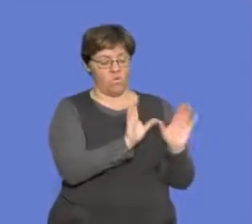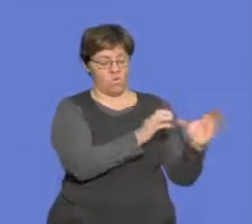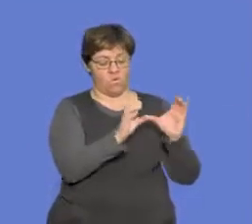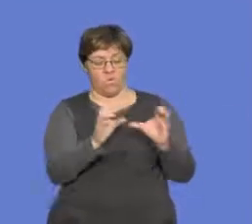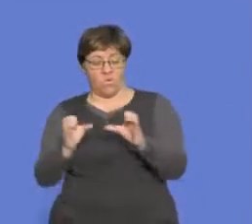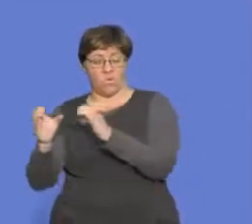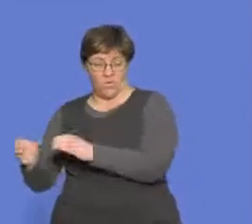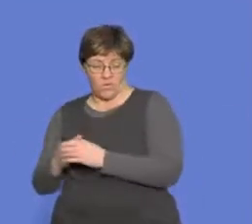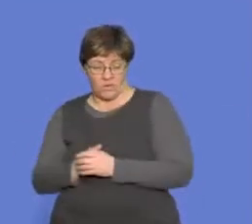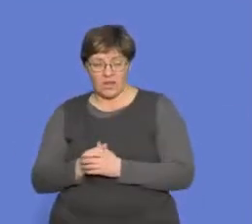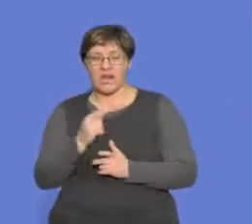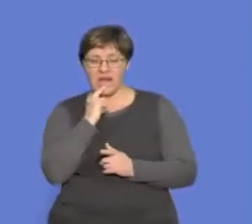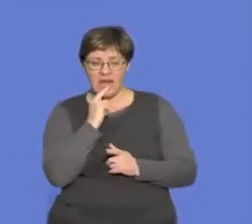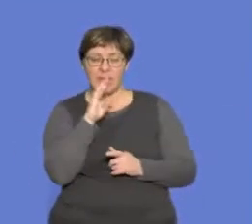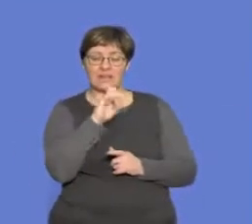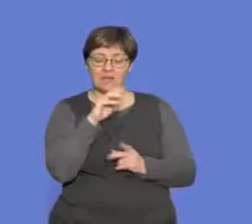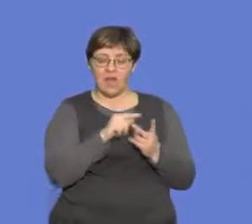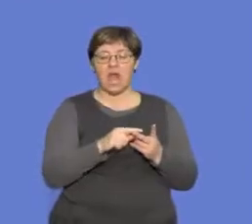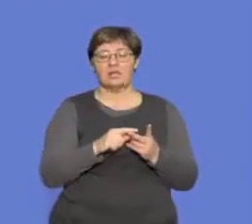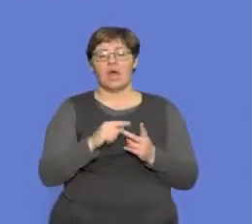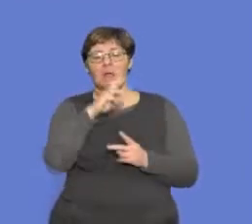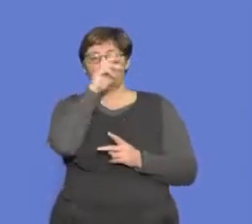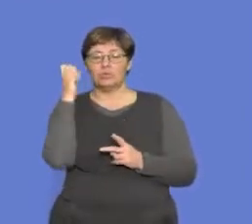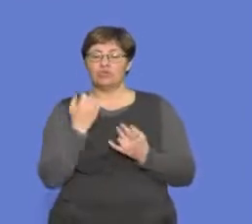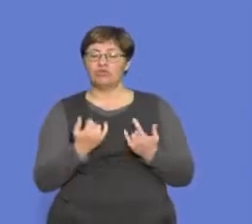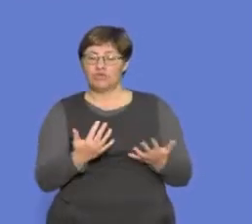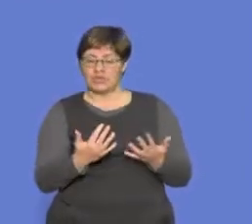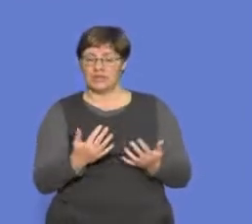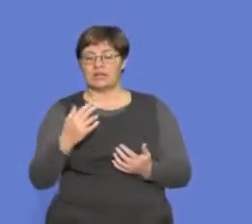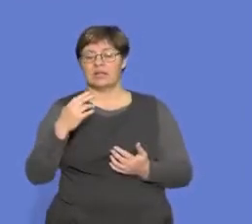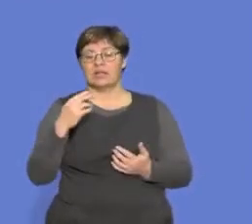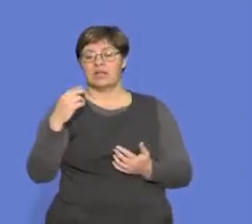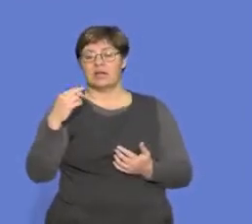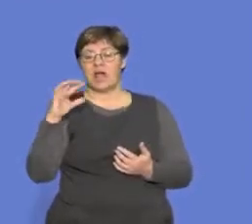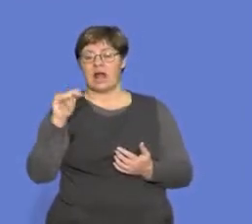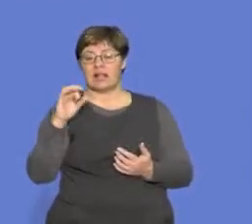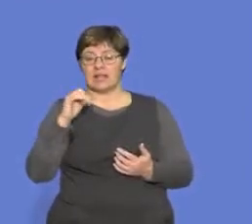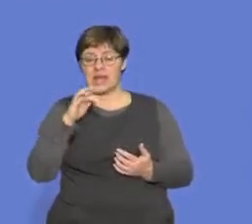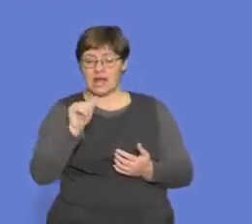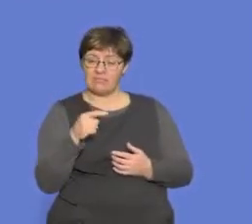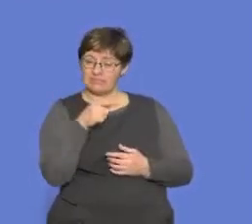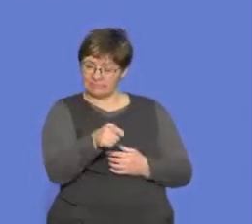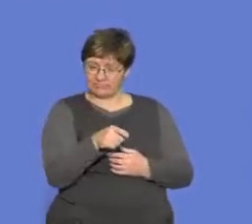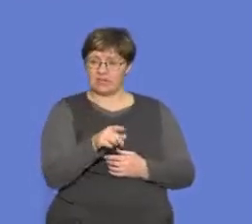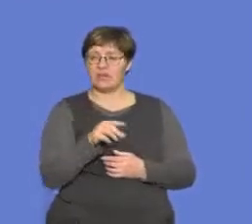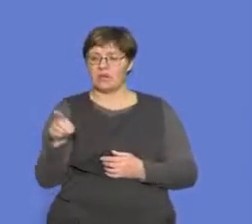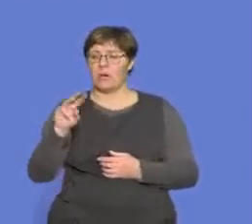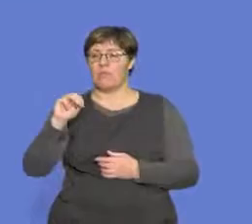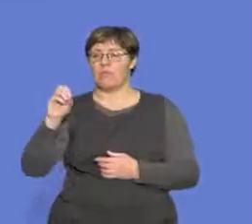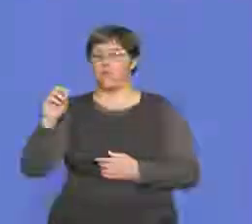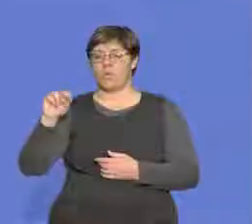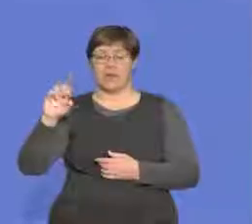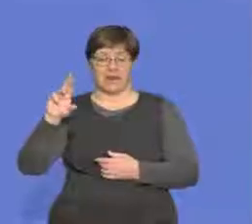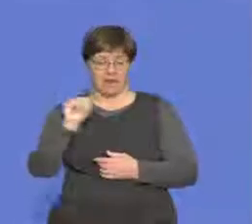the bacteria and blue-green algae in the fourth kingdom called Monera. And so as we start unpacking this, we start seeing